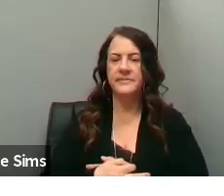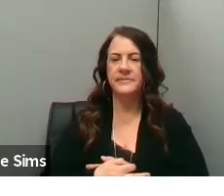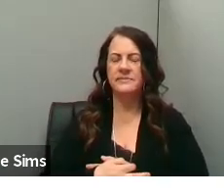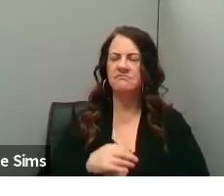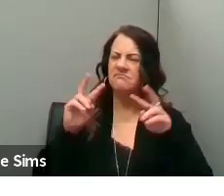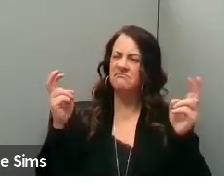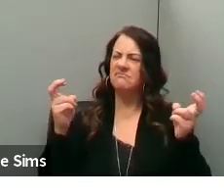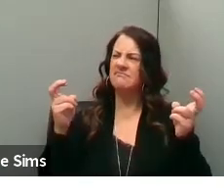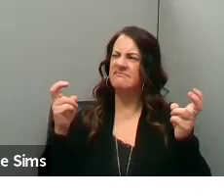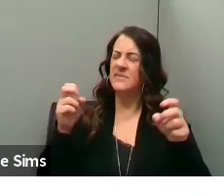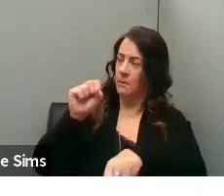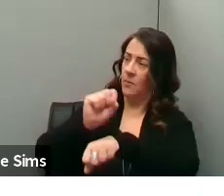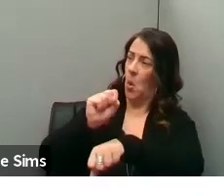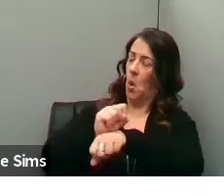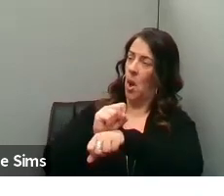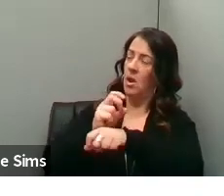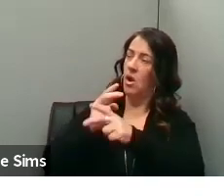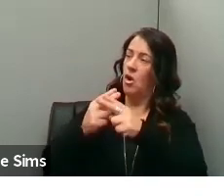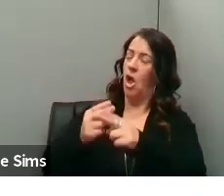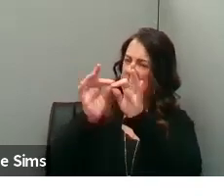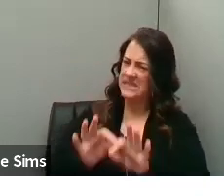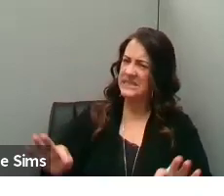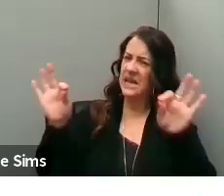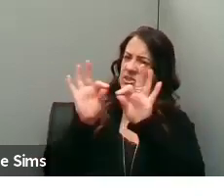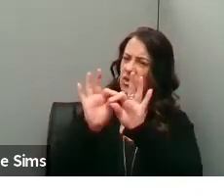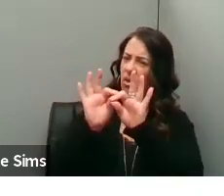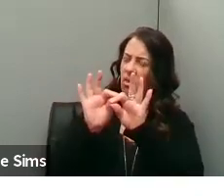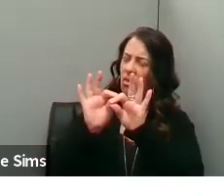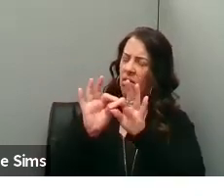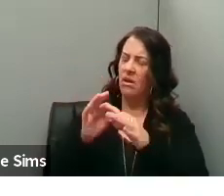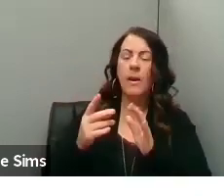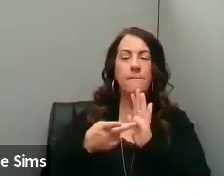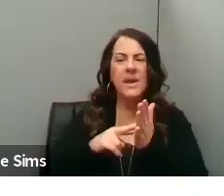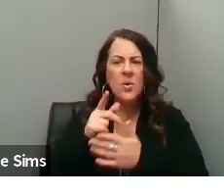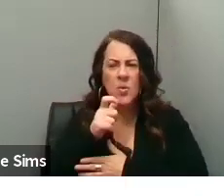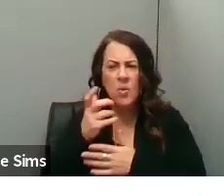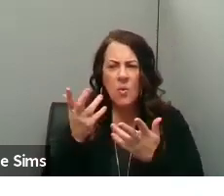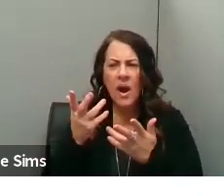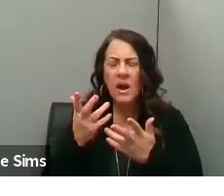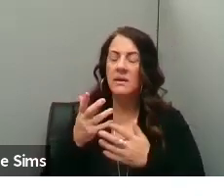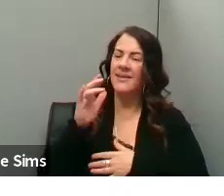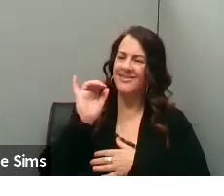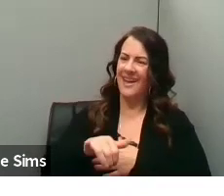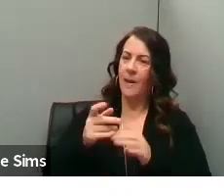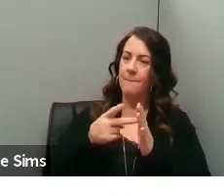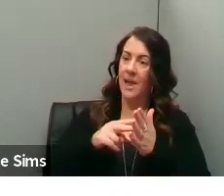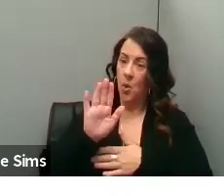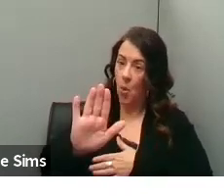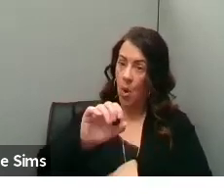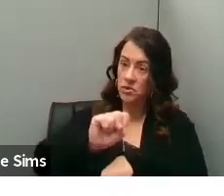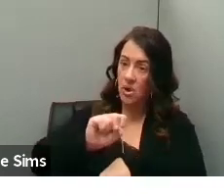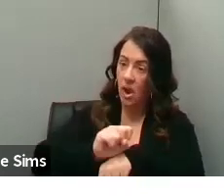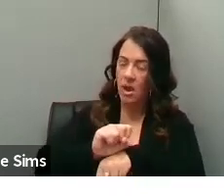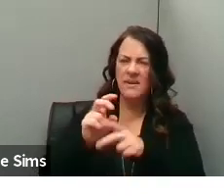So who is an essential employee? An essential employee is someone whose work is so important to